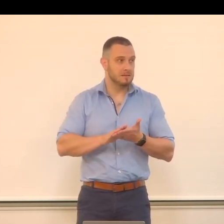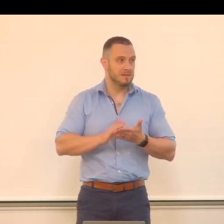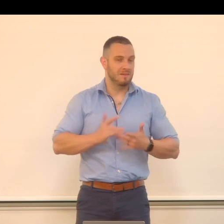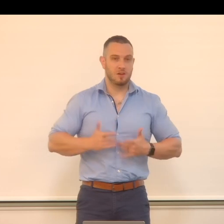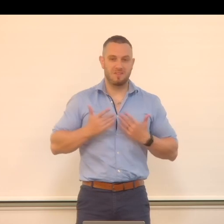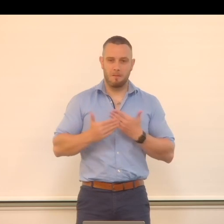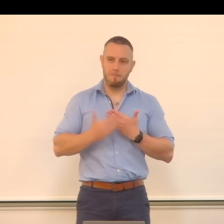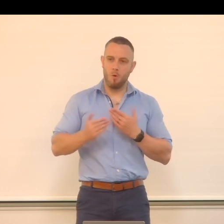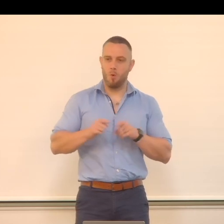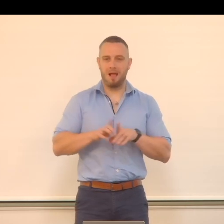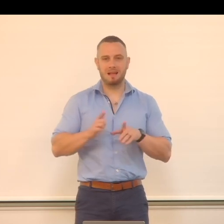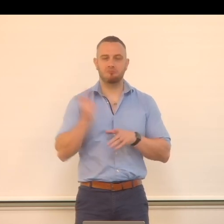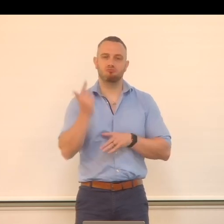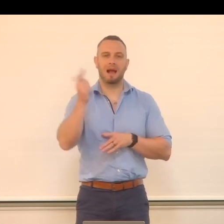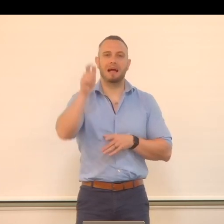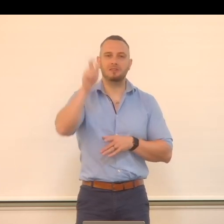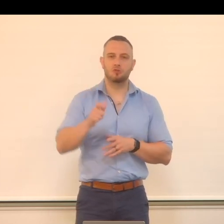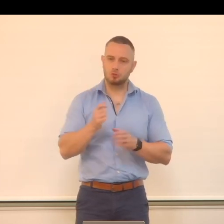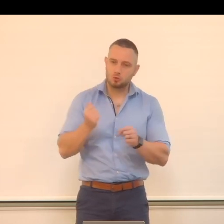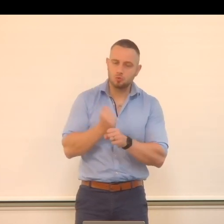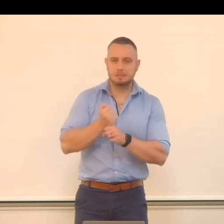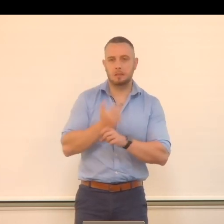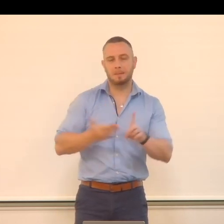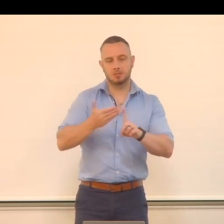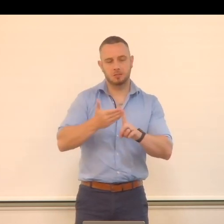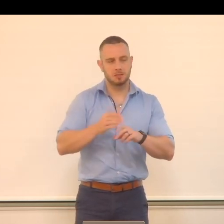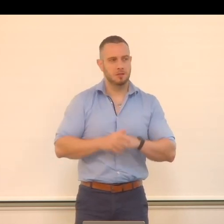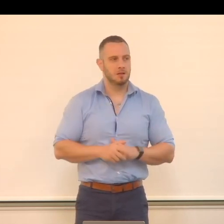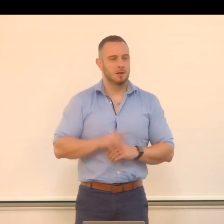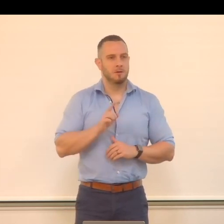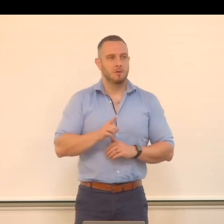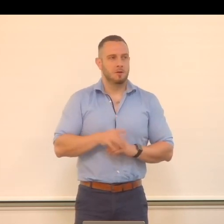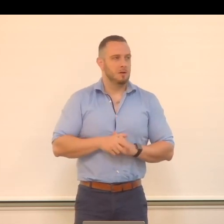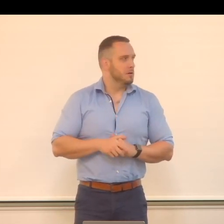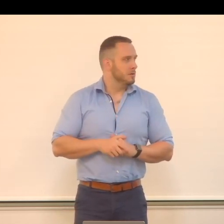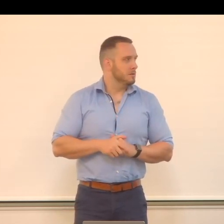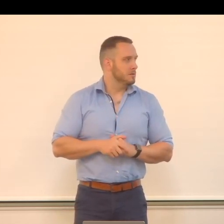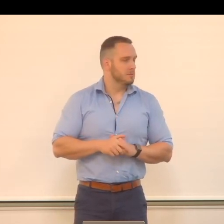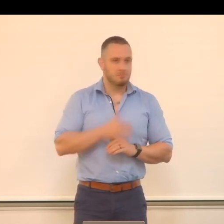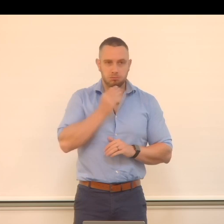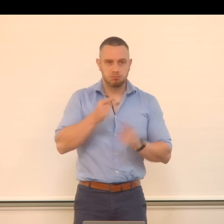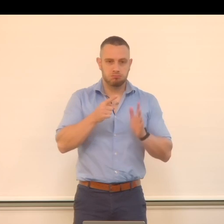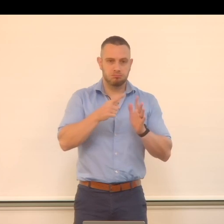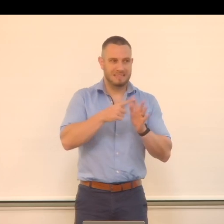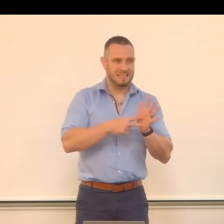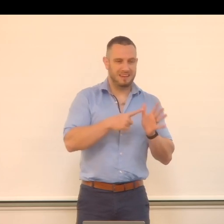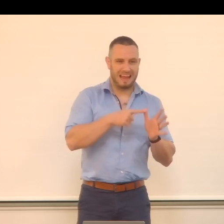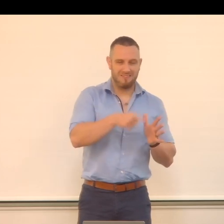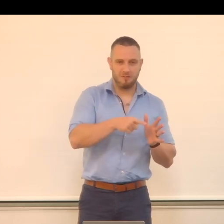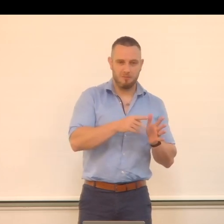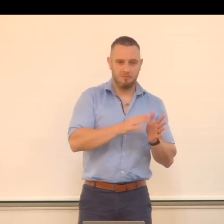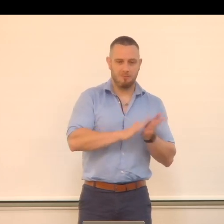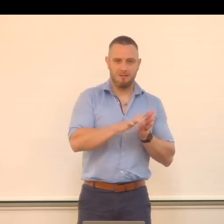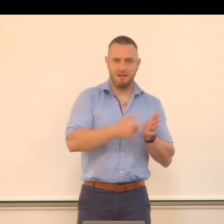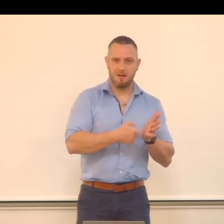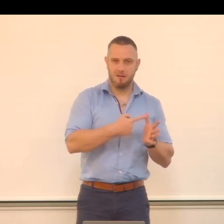an astronaut that's on a space mission. But not being able to go on EVAs from HERA was a detriment. Being in a